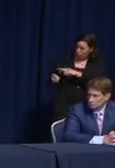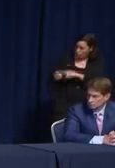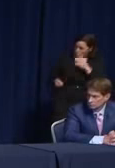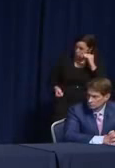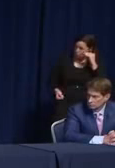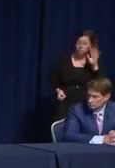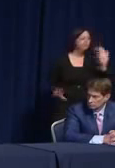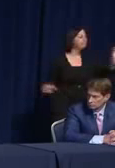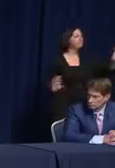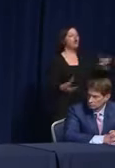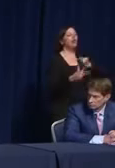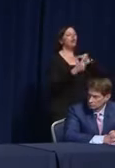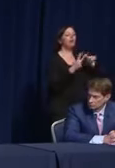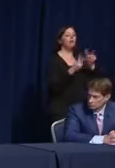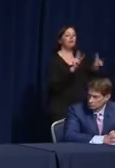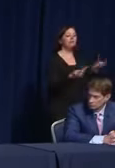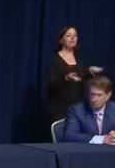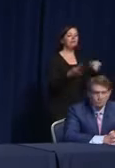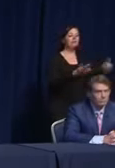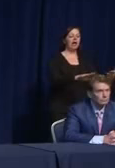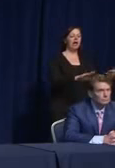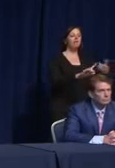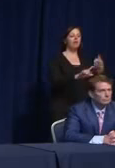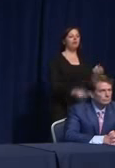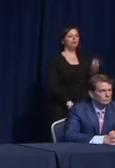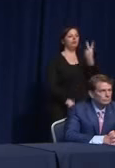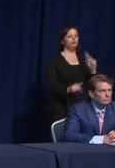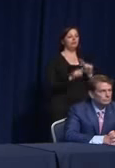3 deaths at this point, 2 nursing homes.